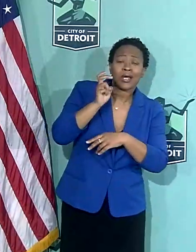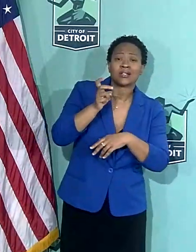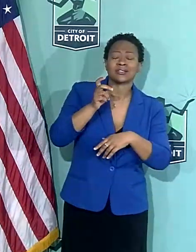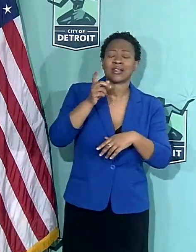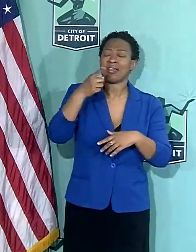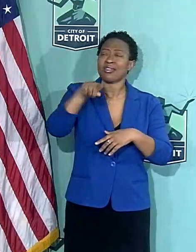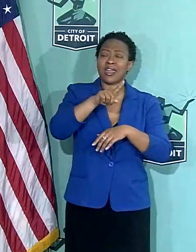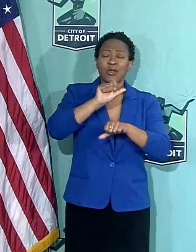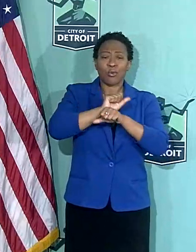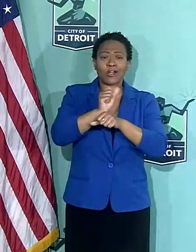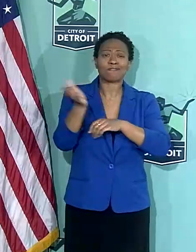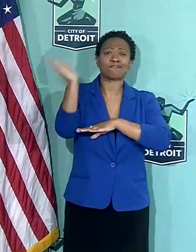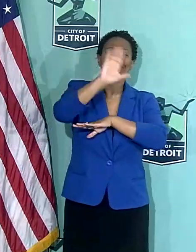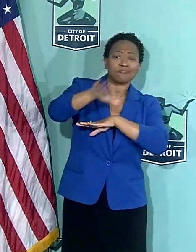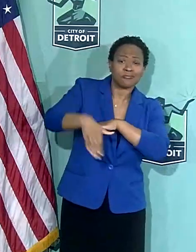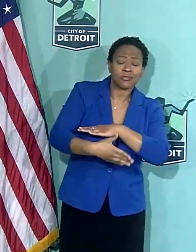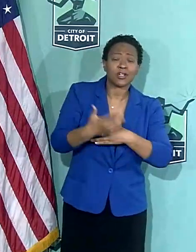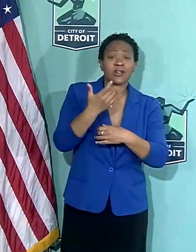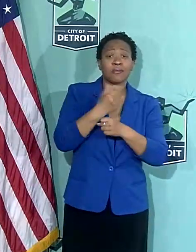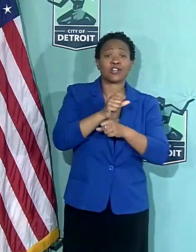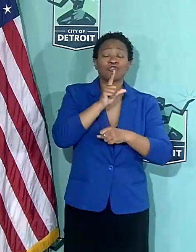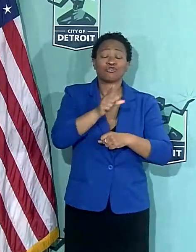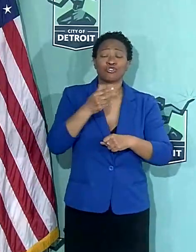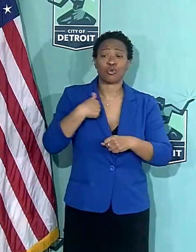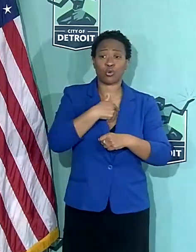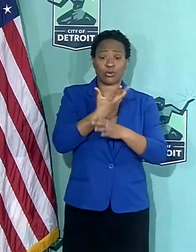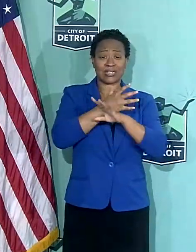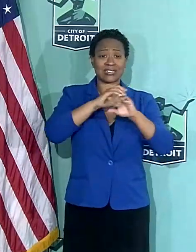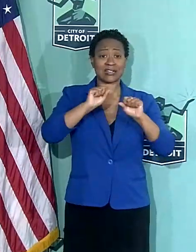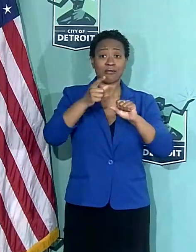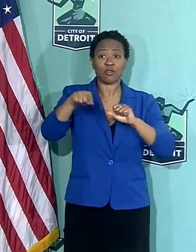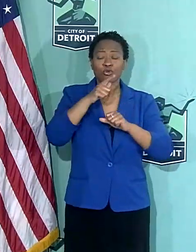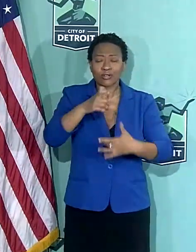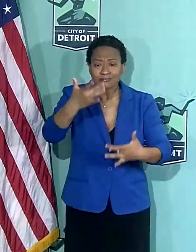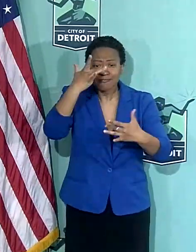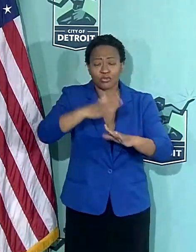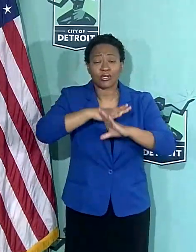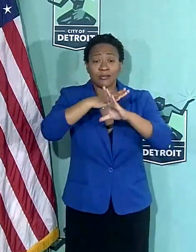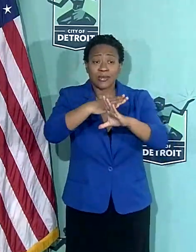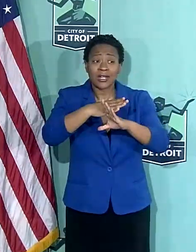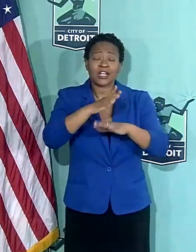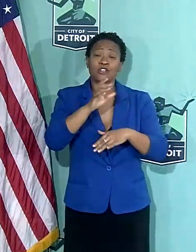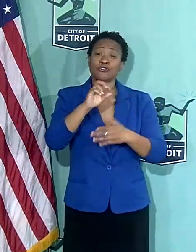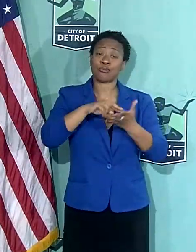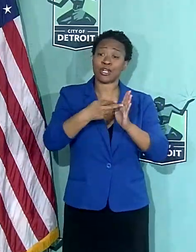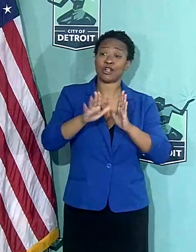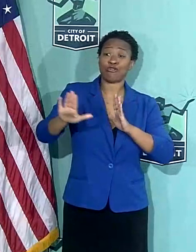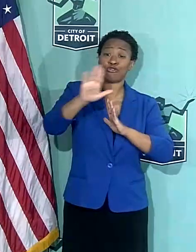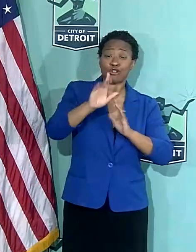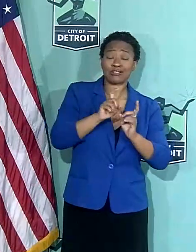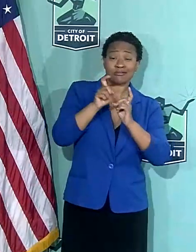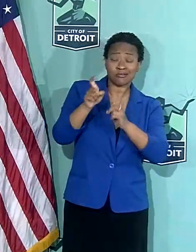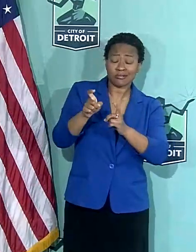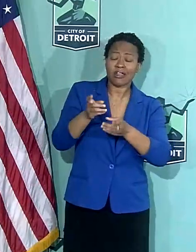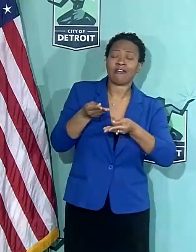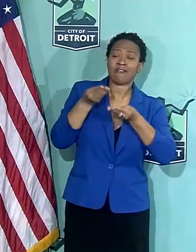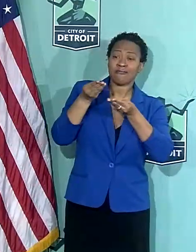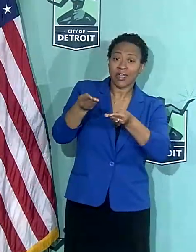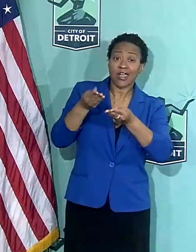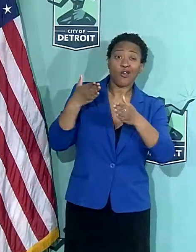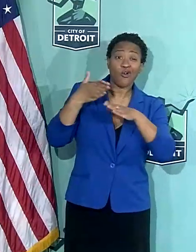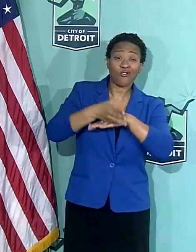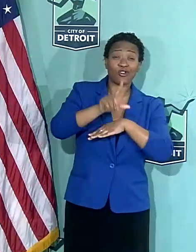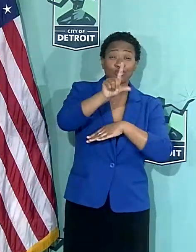were safe or to make sure that those who were sick were protected. And those donations fed over,